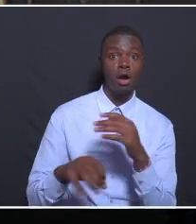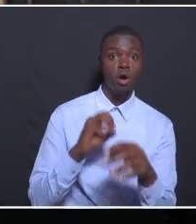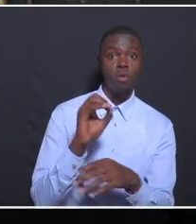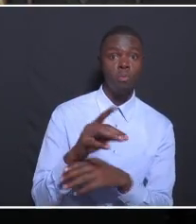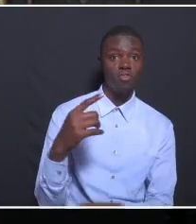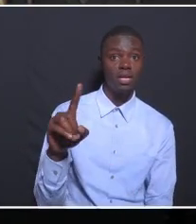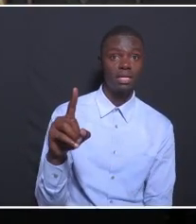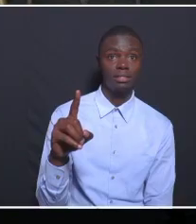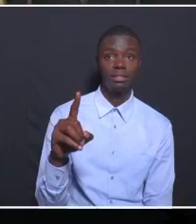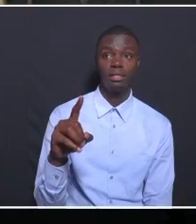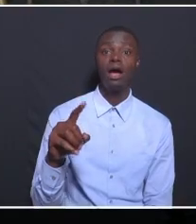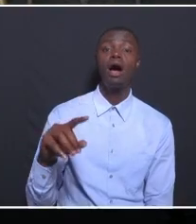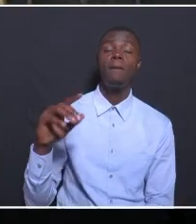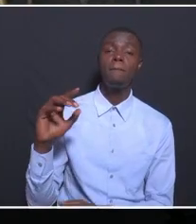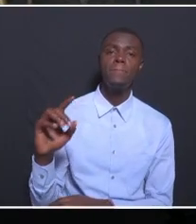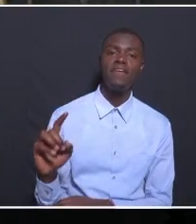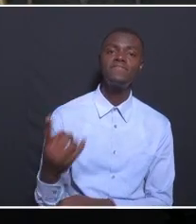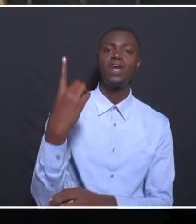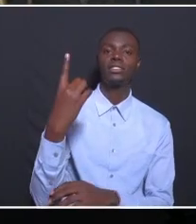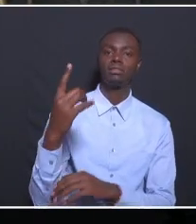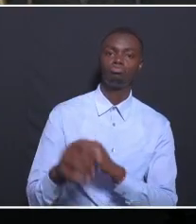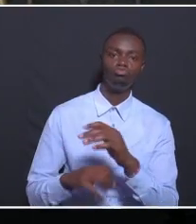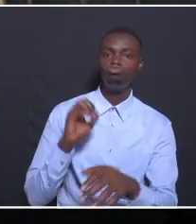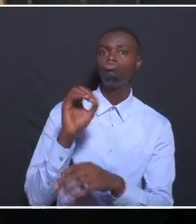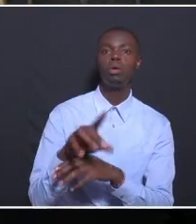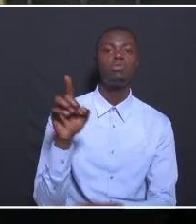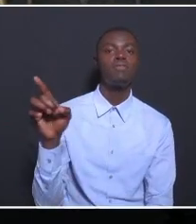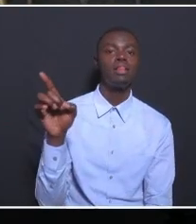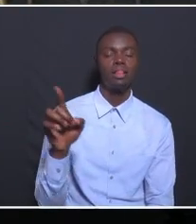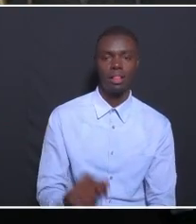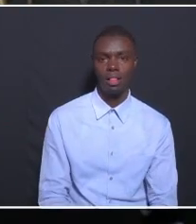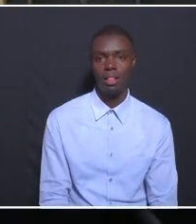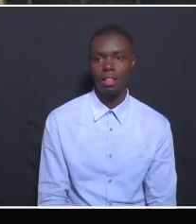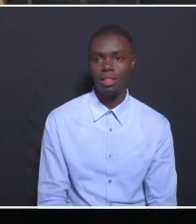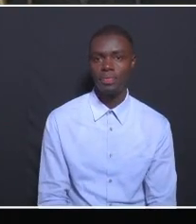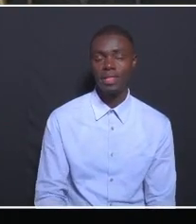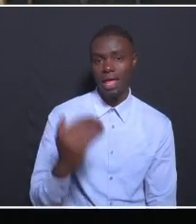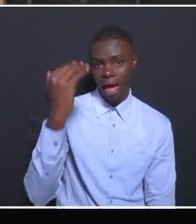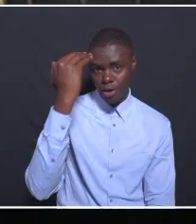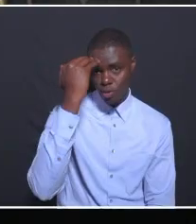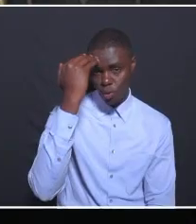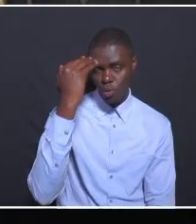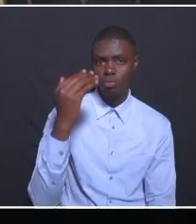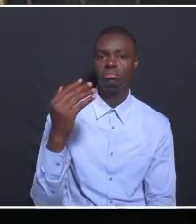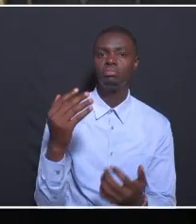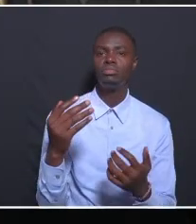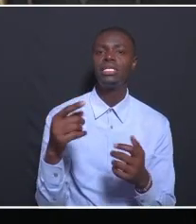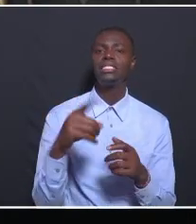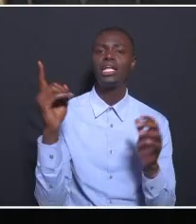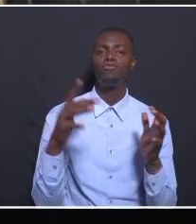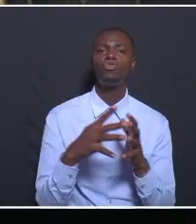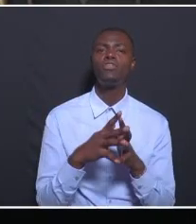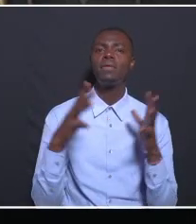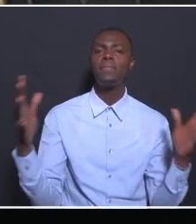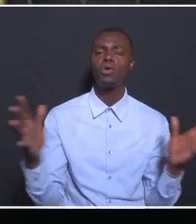is always my first feature. Okay. Short film. All right. Short film. I know you're big on the storytelling